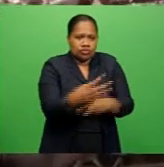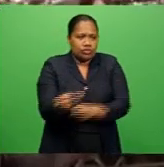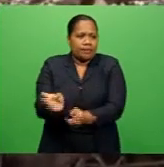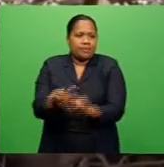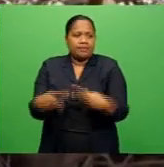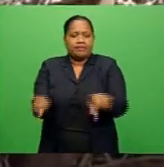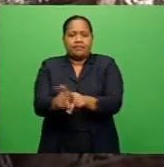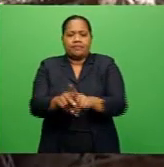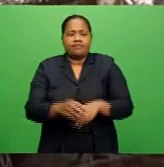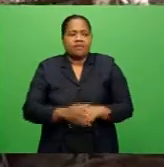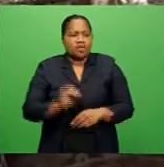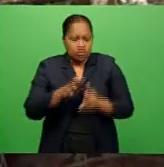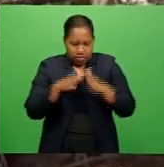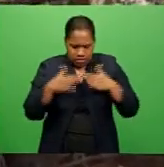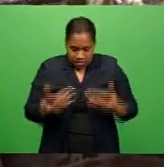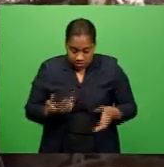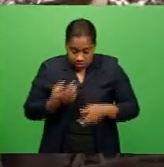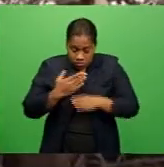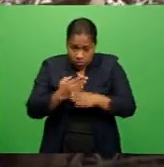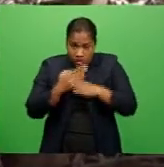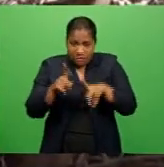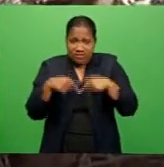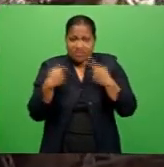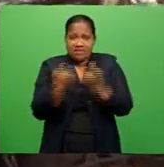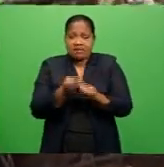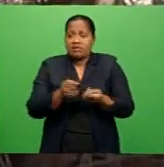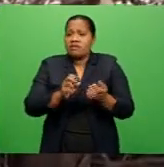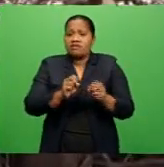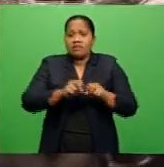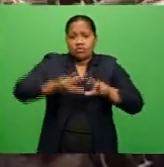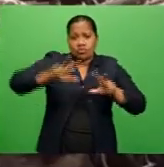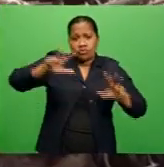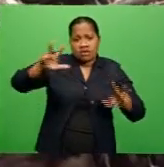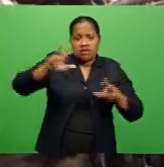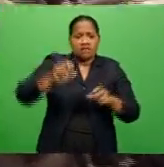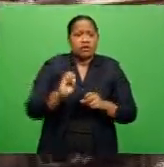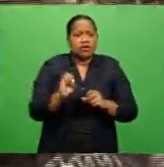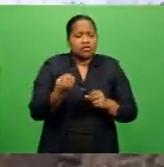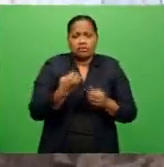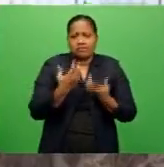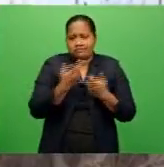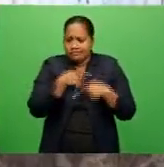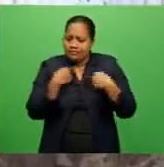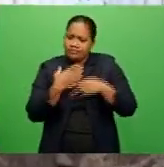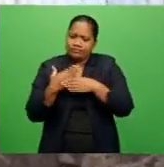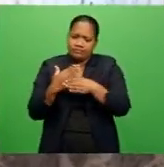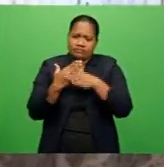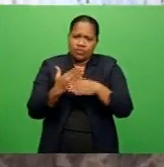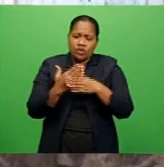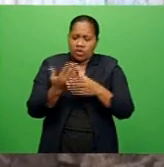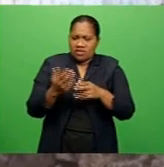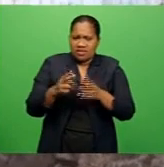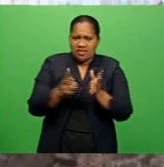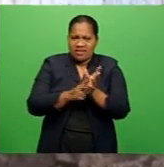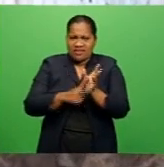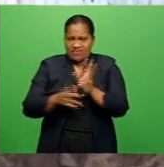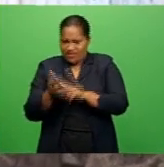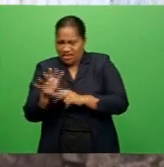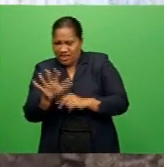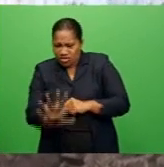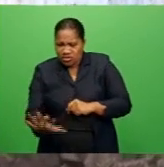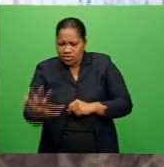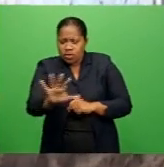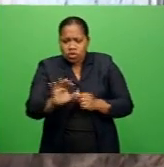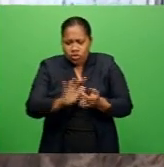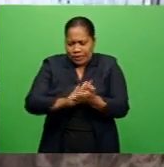that we're working with communities with is to at least clear the villages before we spray. So they're asking us to spray